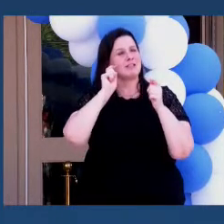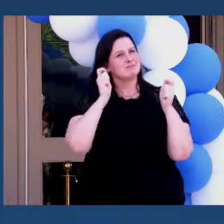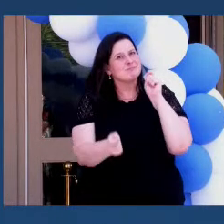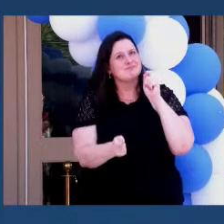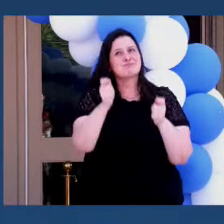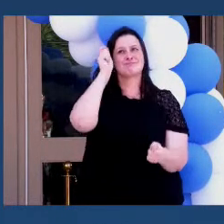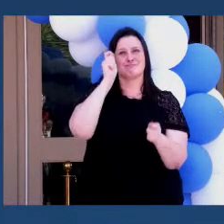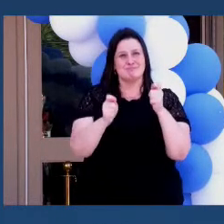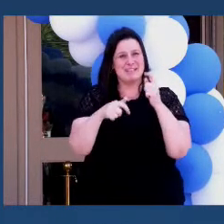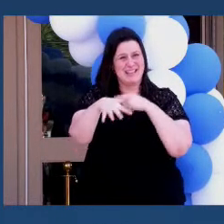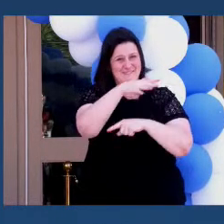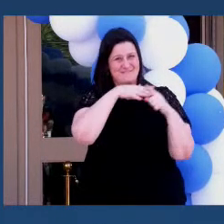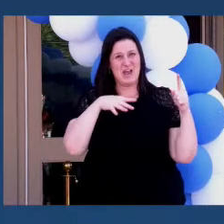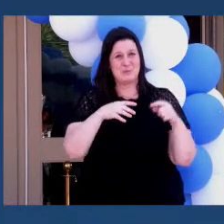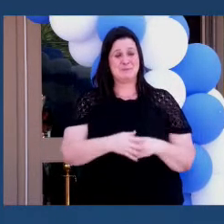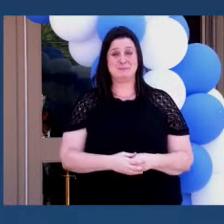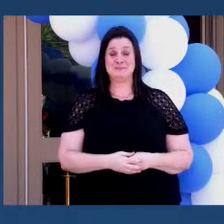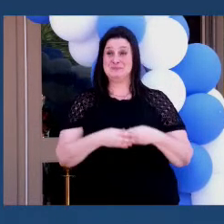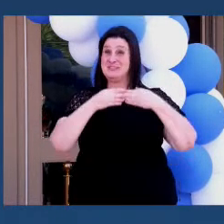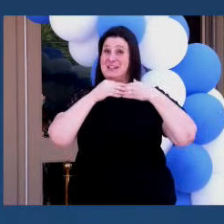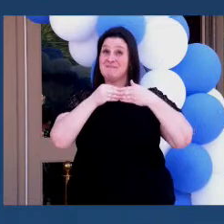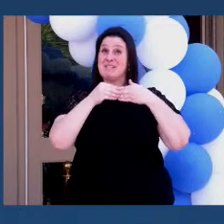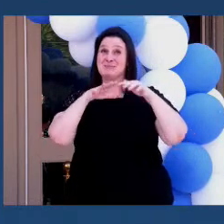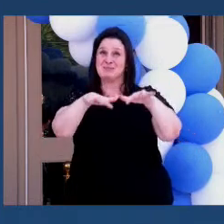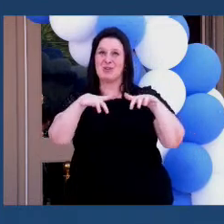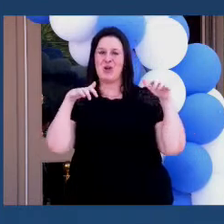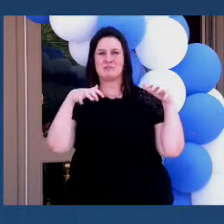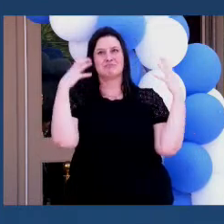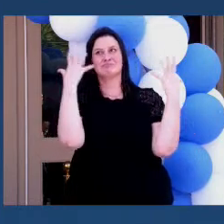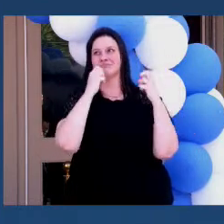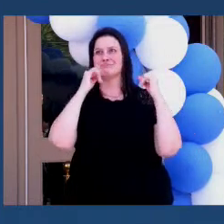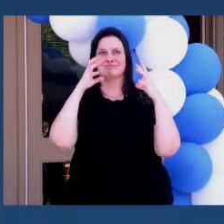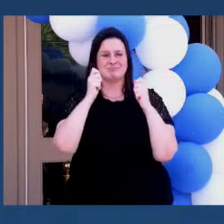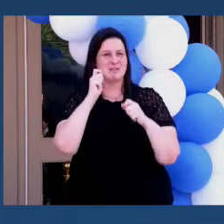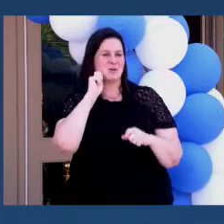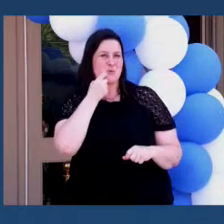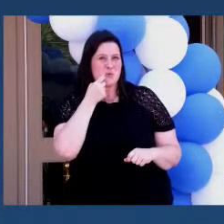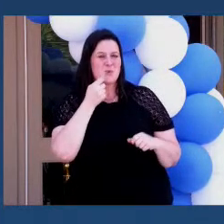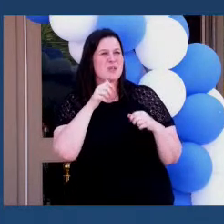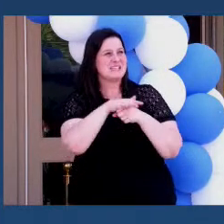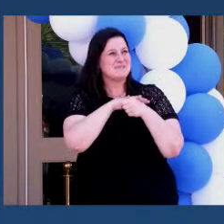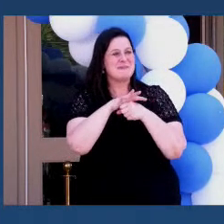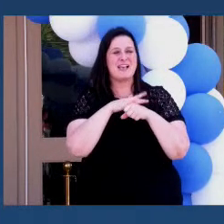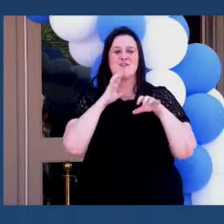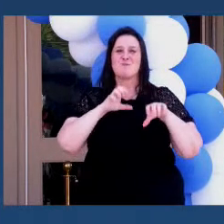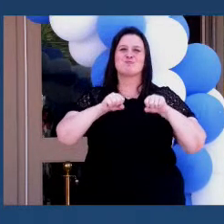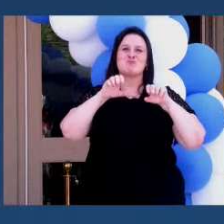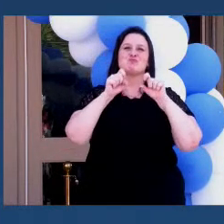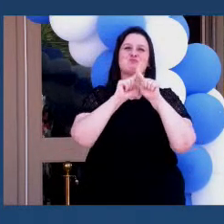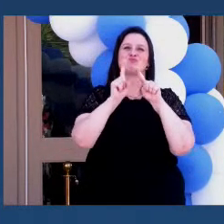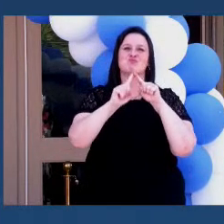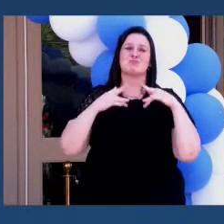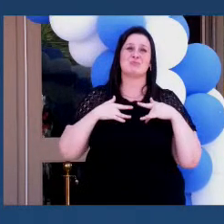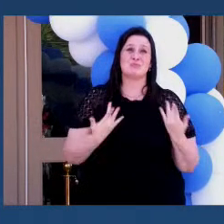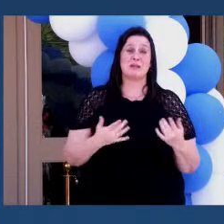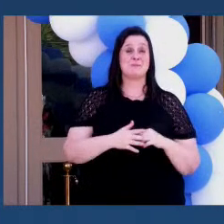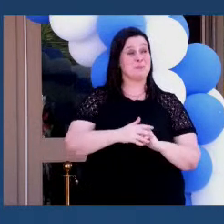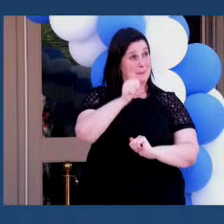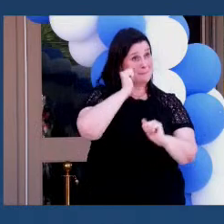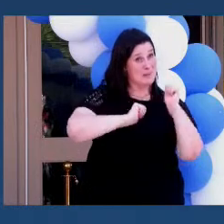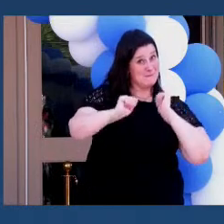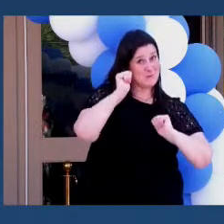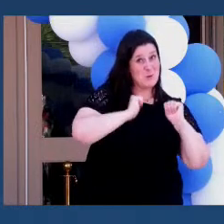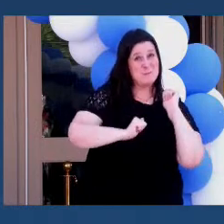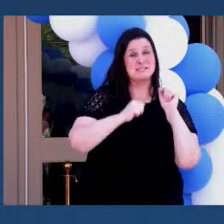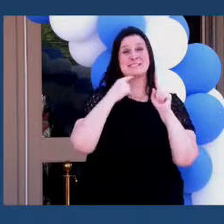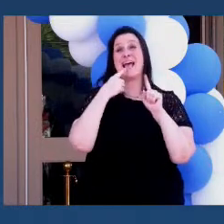environment. Our flexible auditorium is a versatile space that will host a variety of events, from performances to,